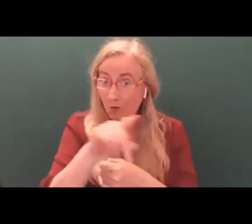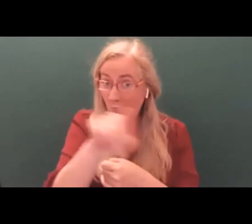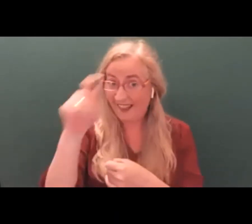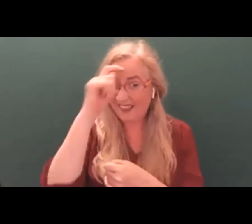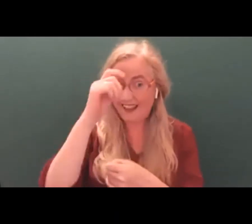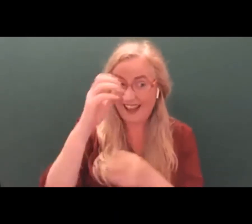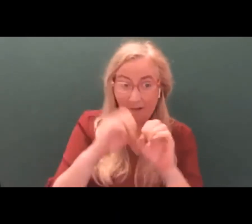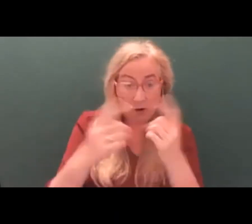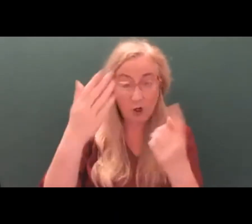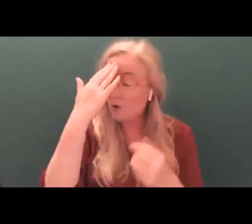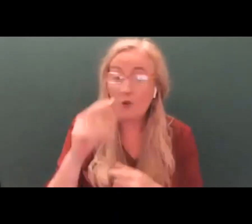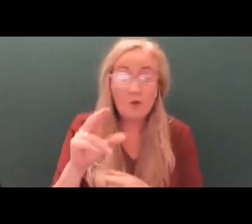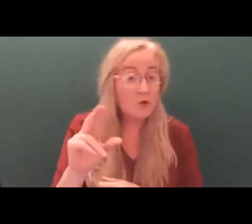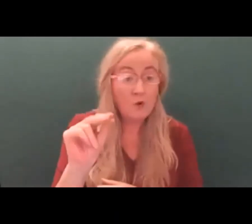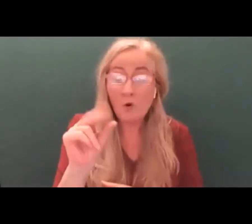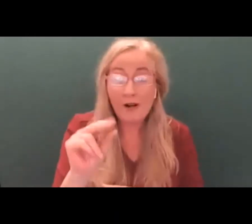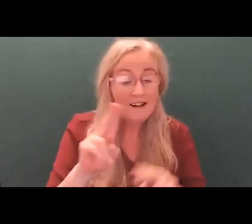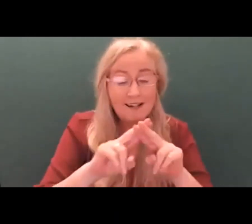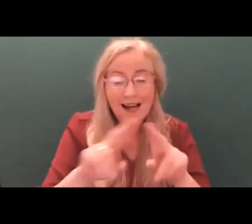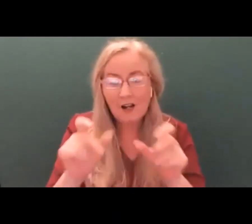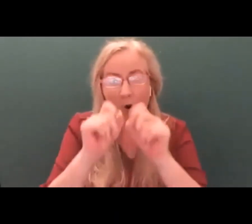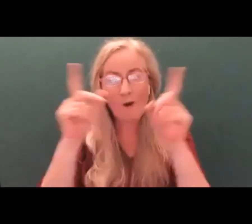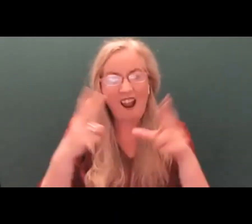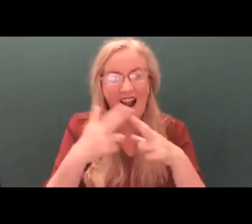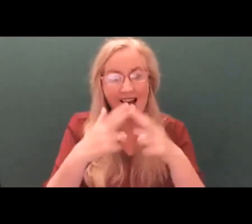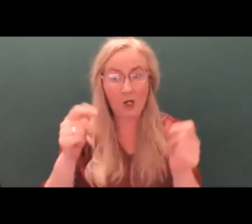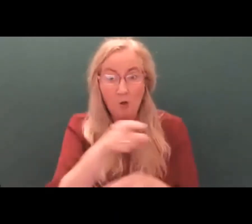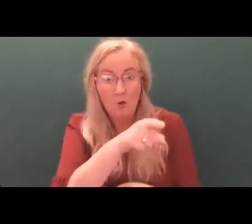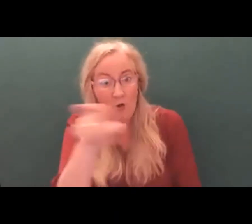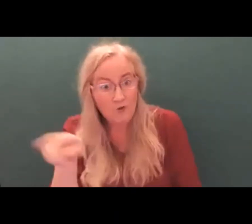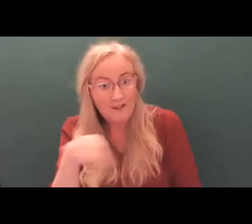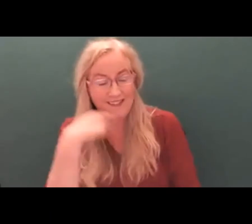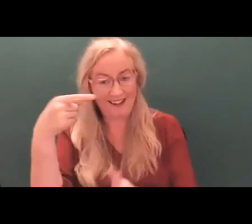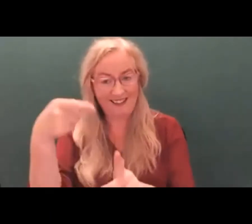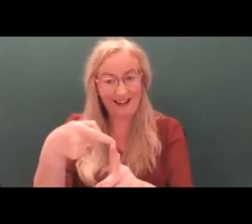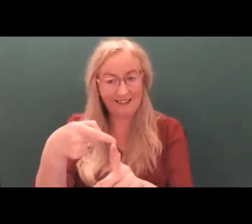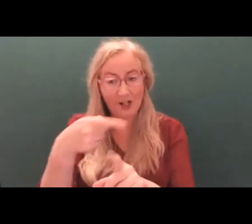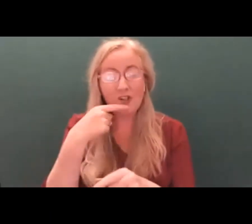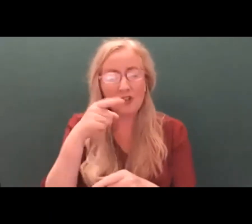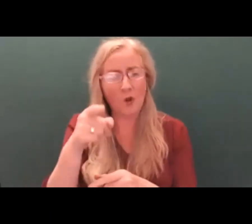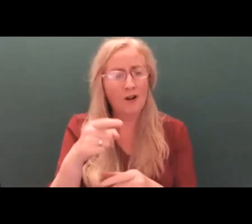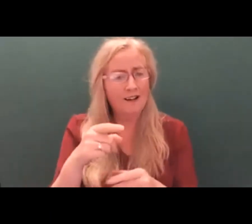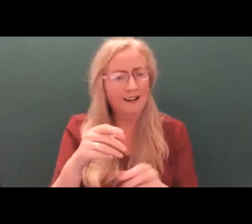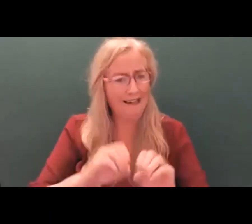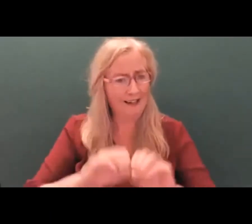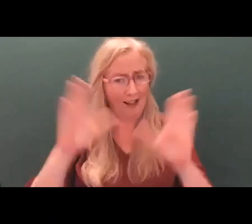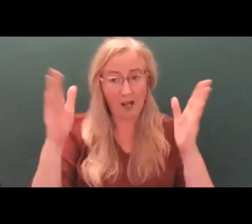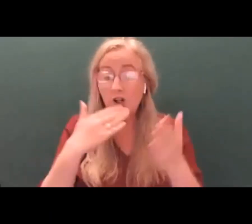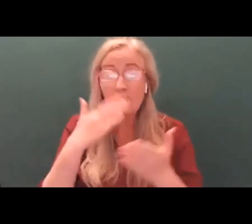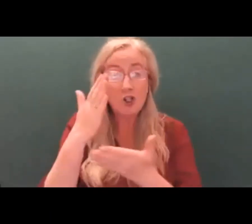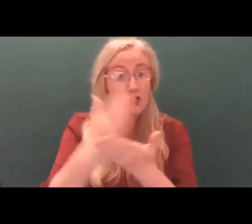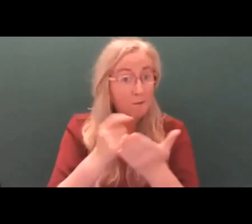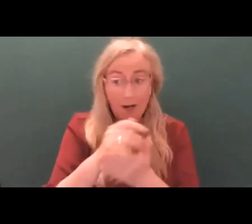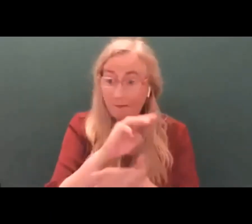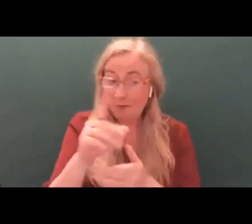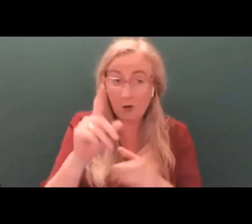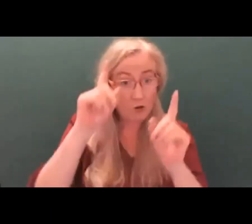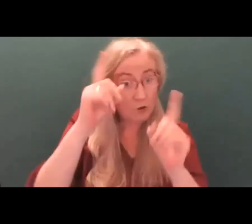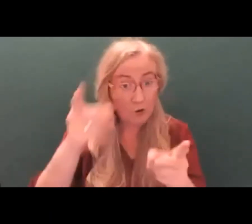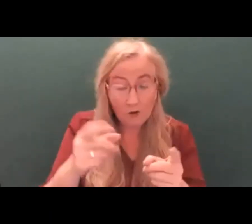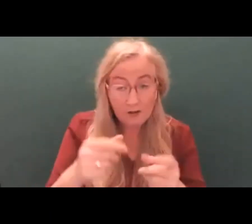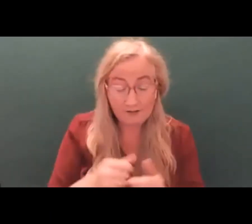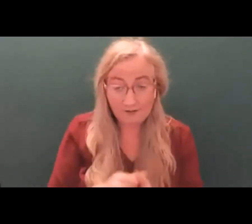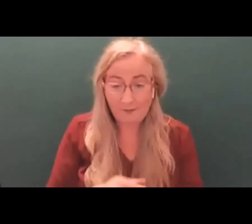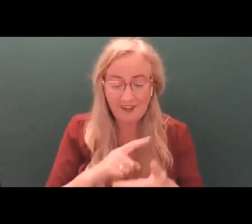They actually don't. They're not aware of it until you say it. So, you know, say the obvious. Sometimes people don't actually know.